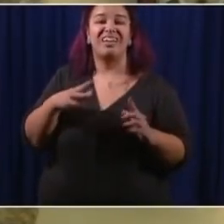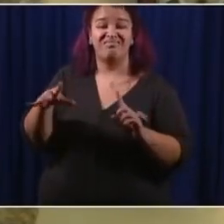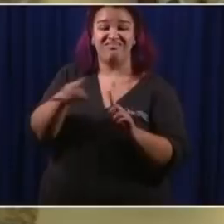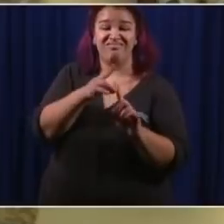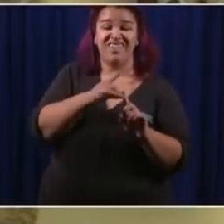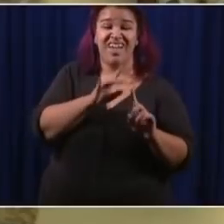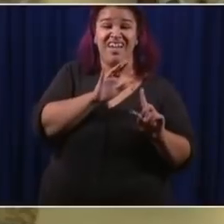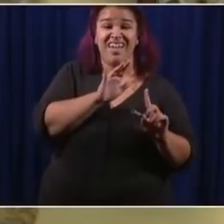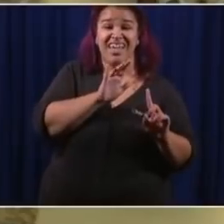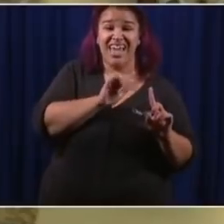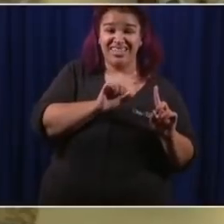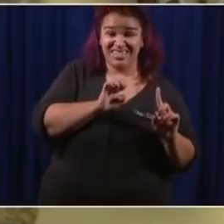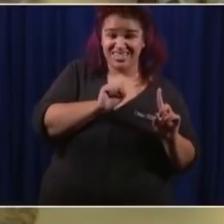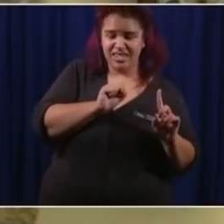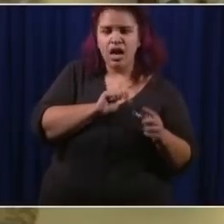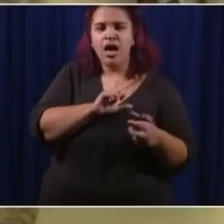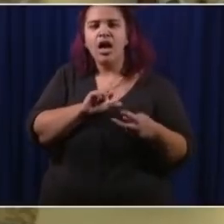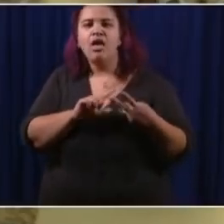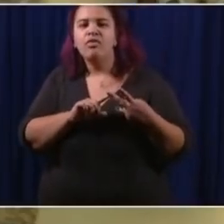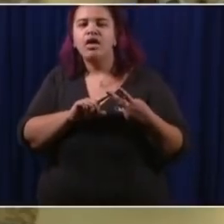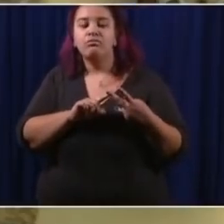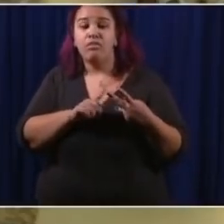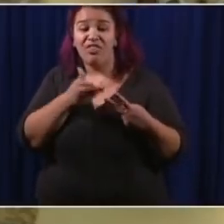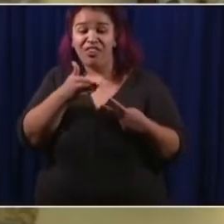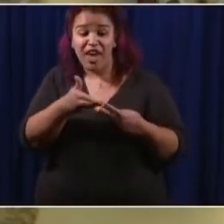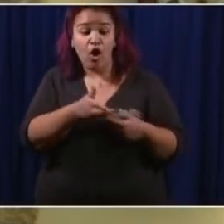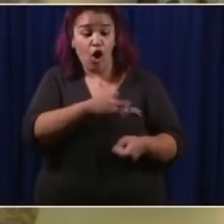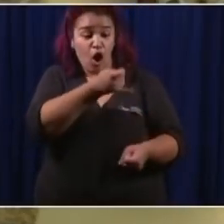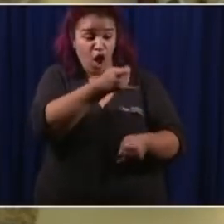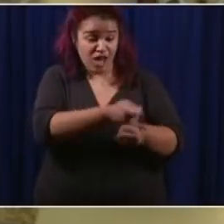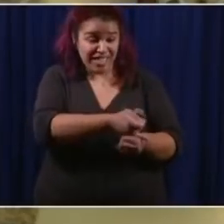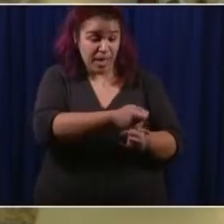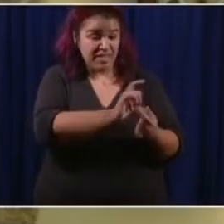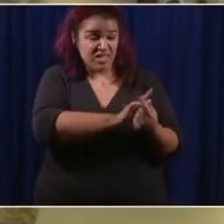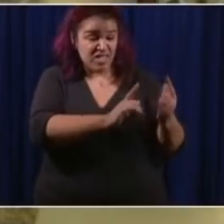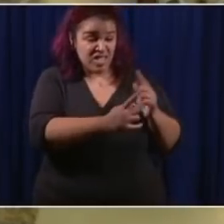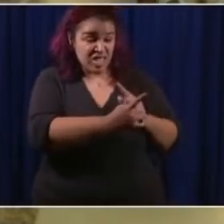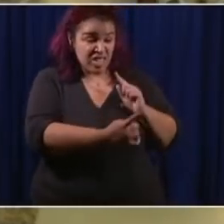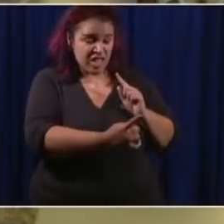around distancing on, campus or off-campus places especially.